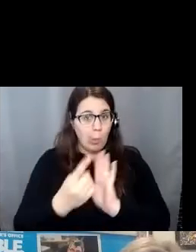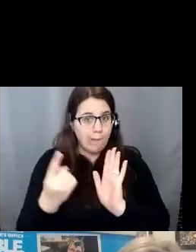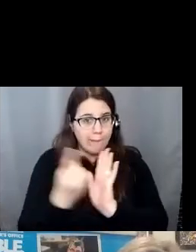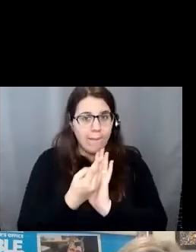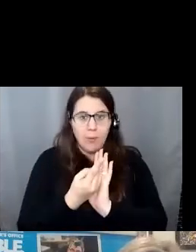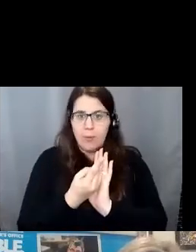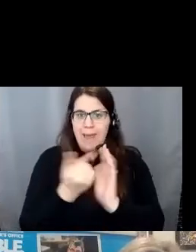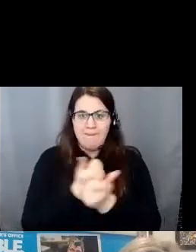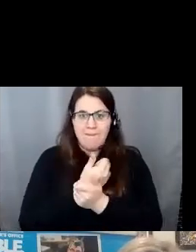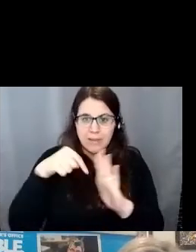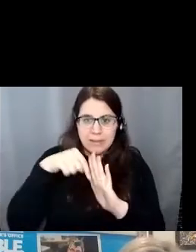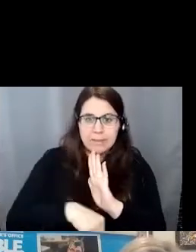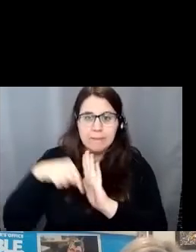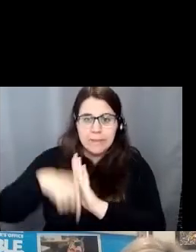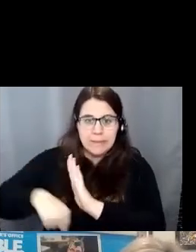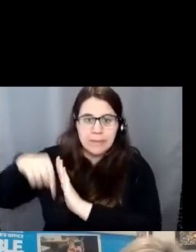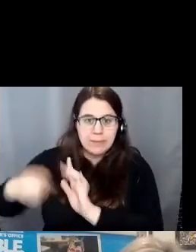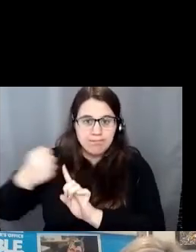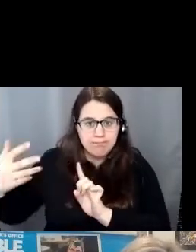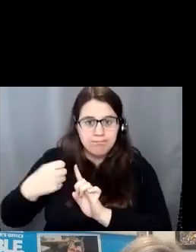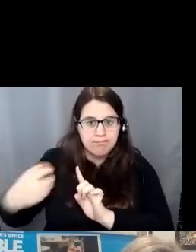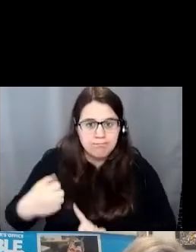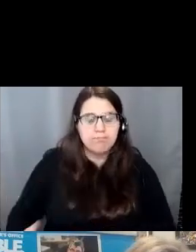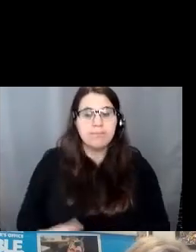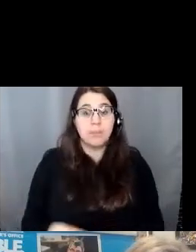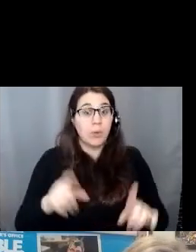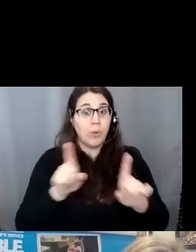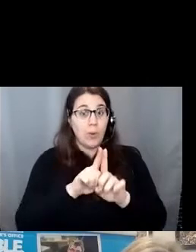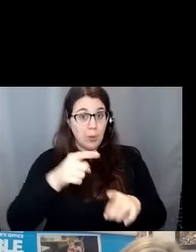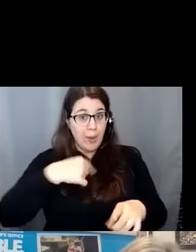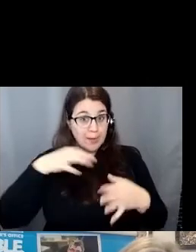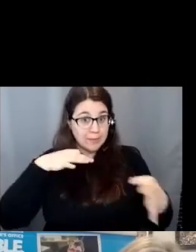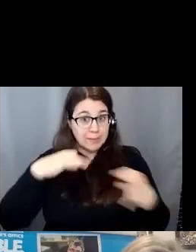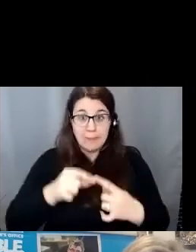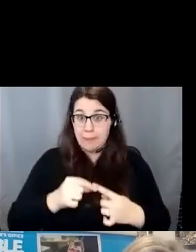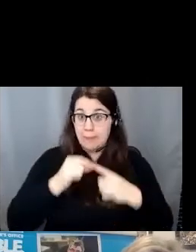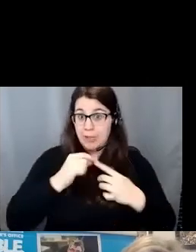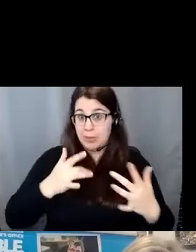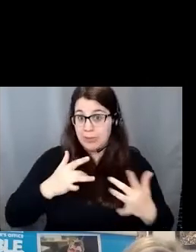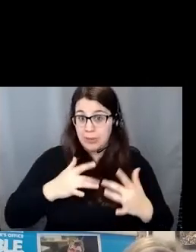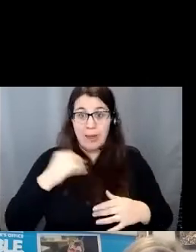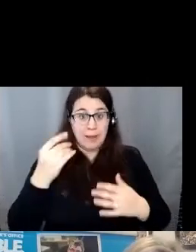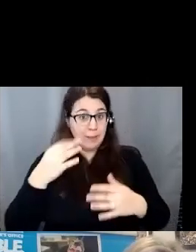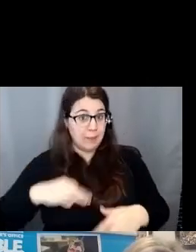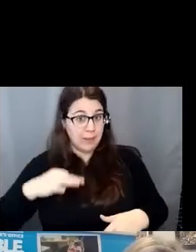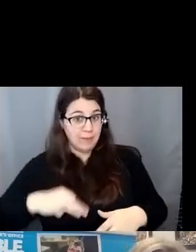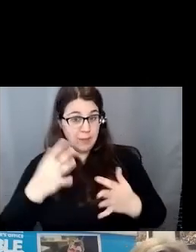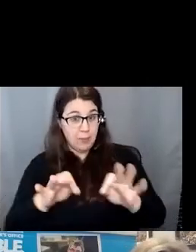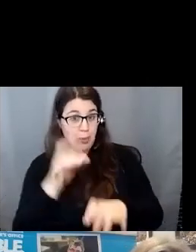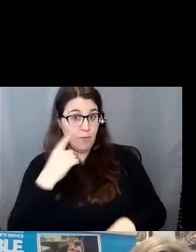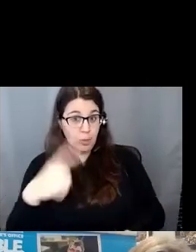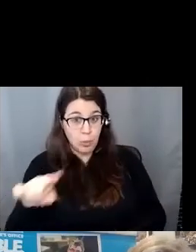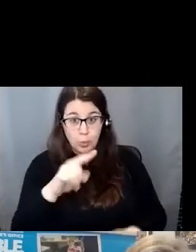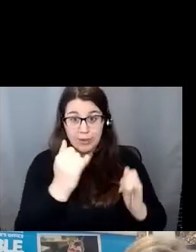more detail. I also go into more detail about special considerations and benefits that are important for individuals and families to